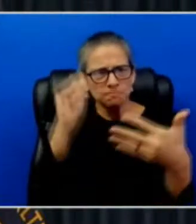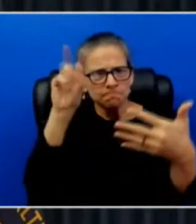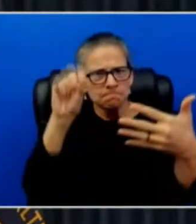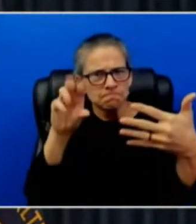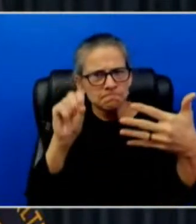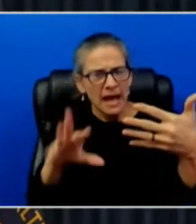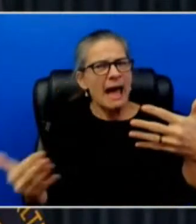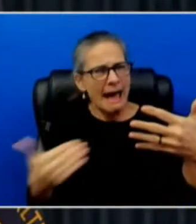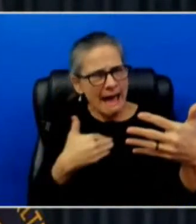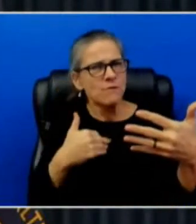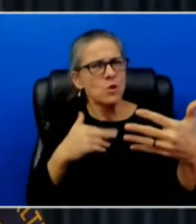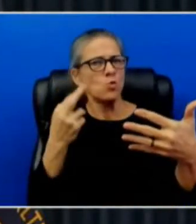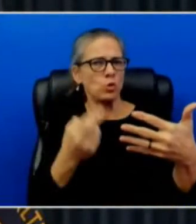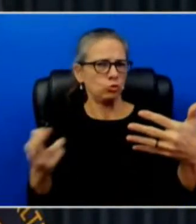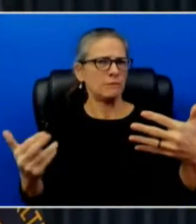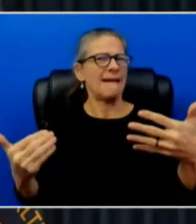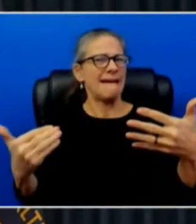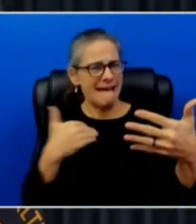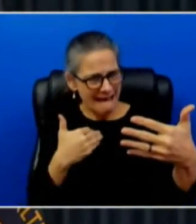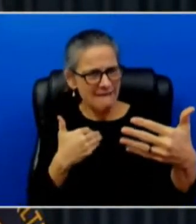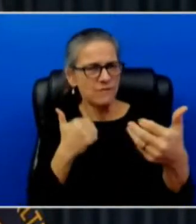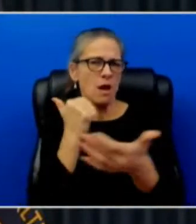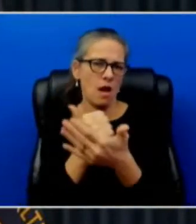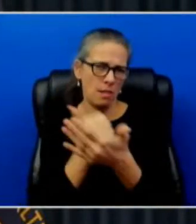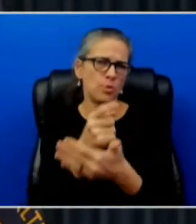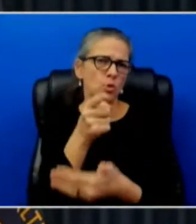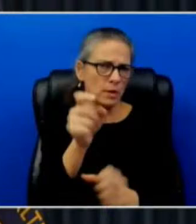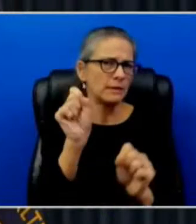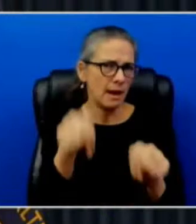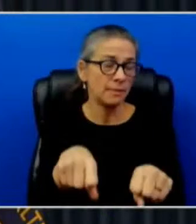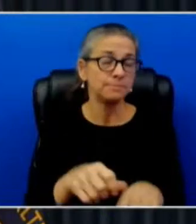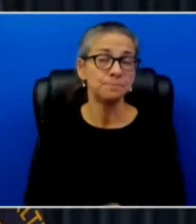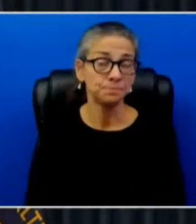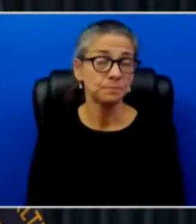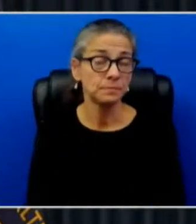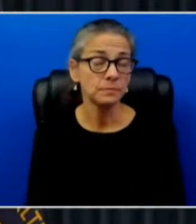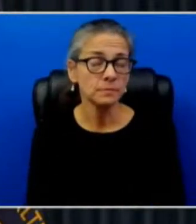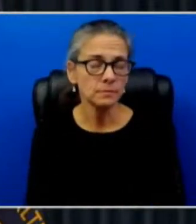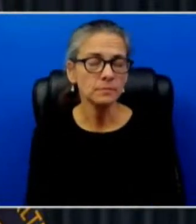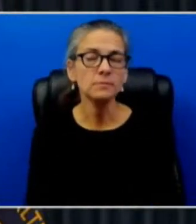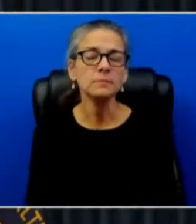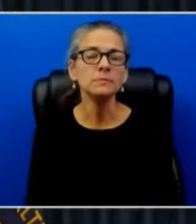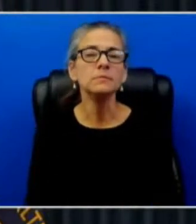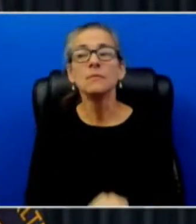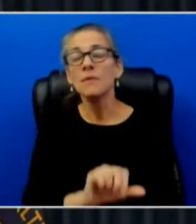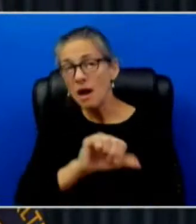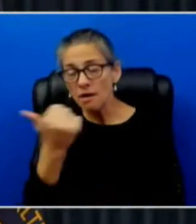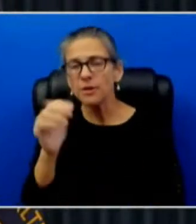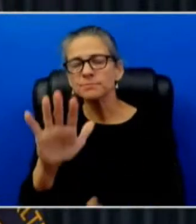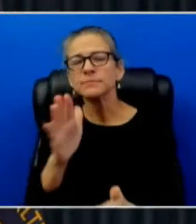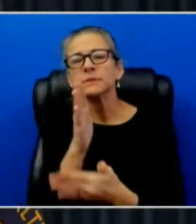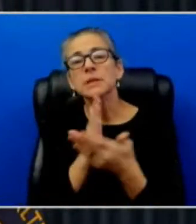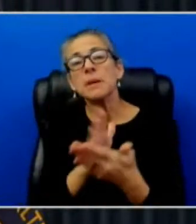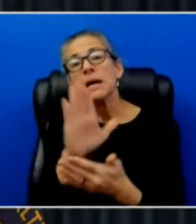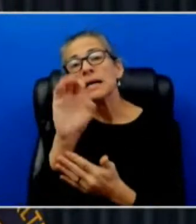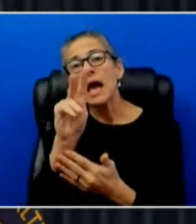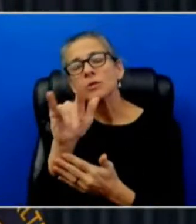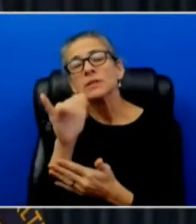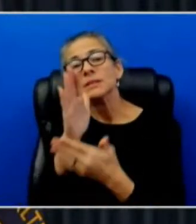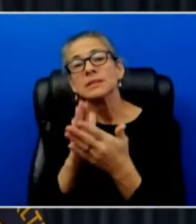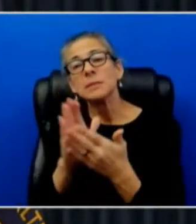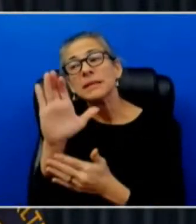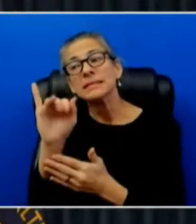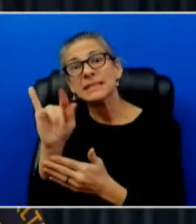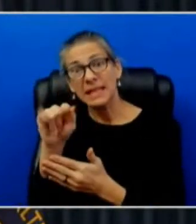available. There are resources available to assist them. A few other things that we're talking about, our local counties and cities are